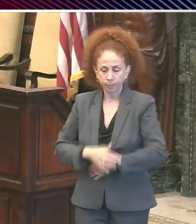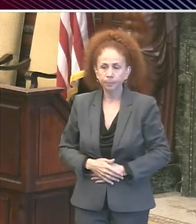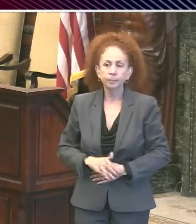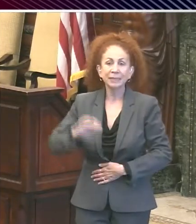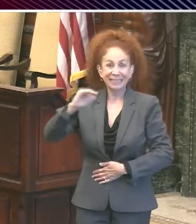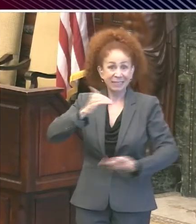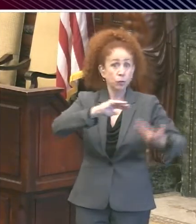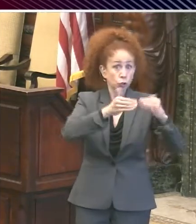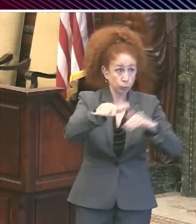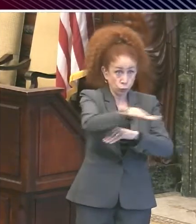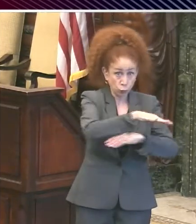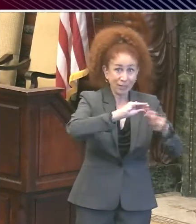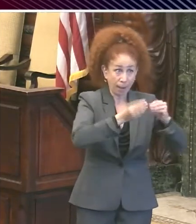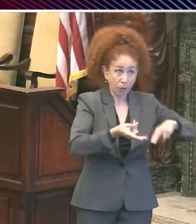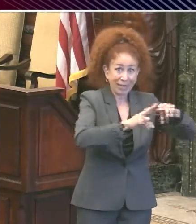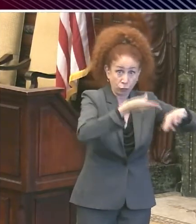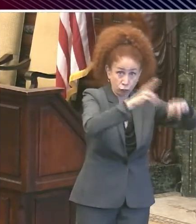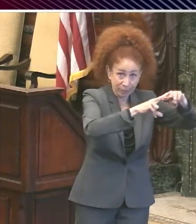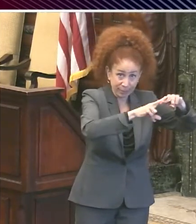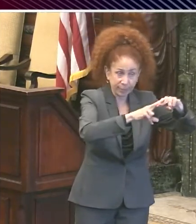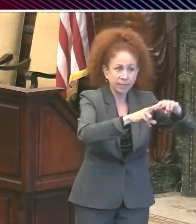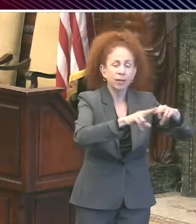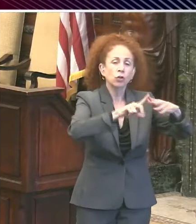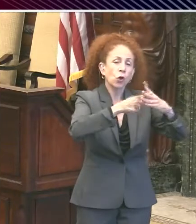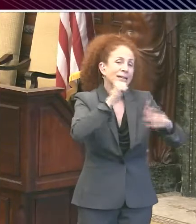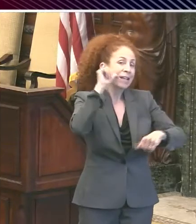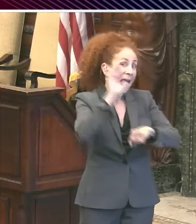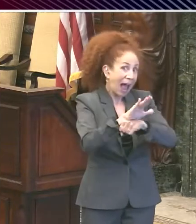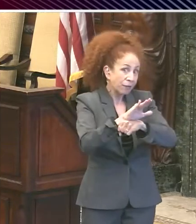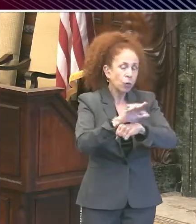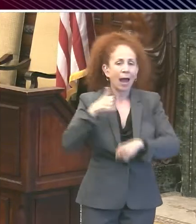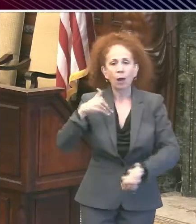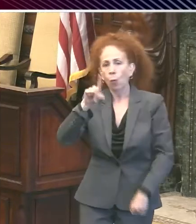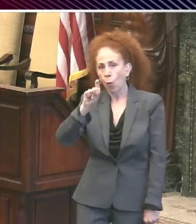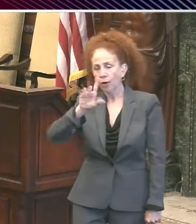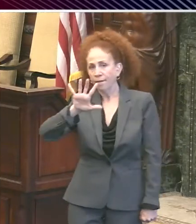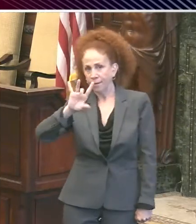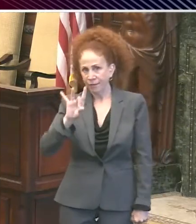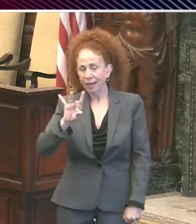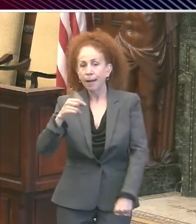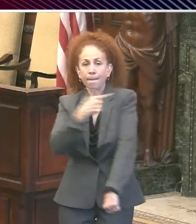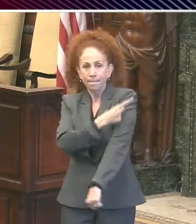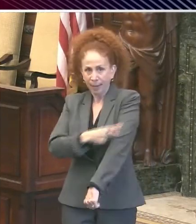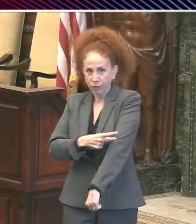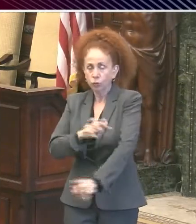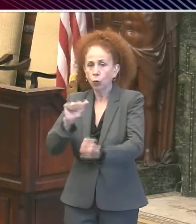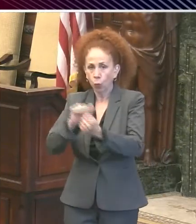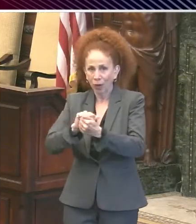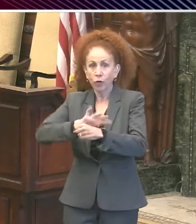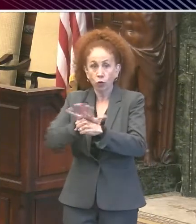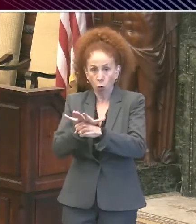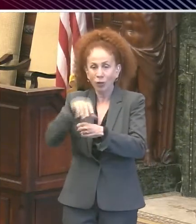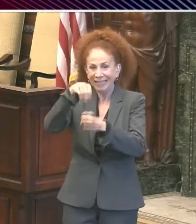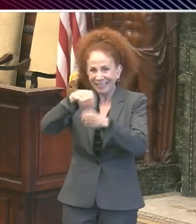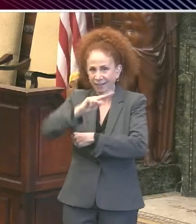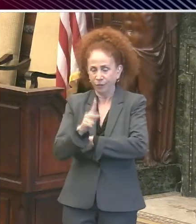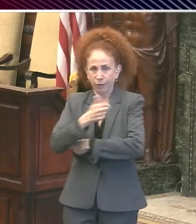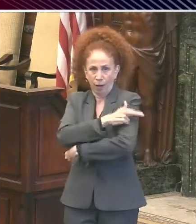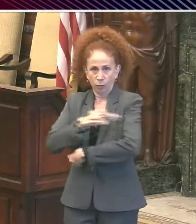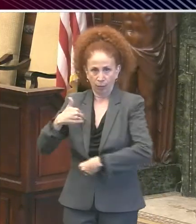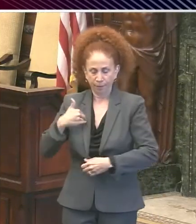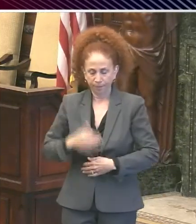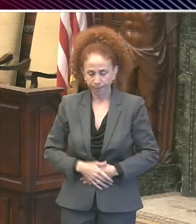in the community, as of yesterday afternoon, we had 158 patients with the coronavirus infection in Philadelphia